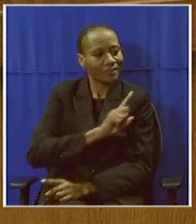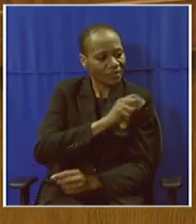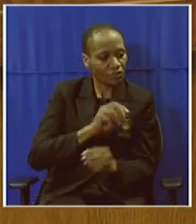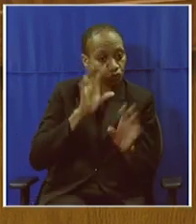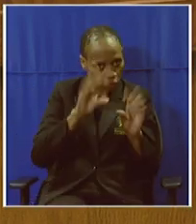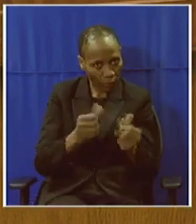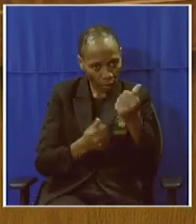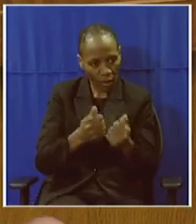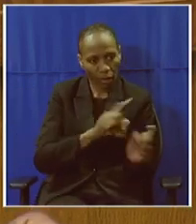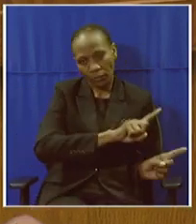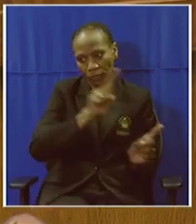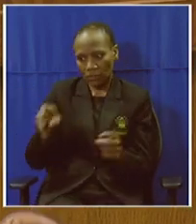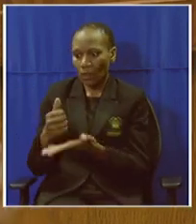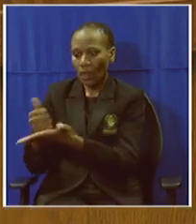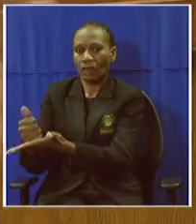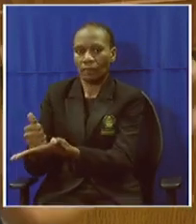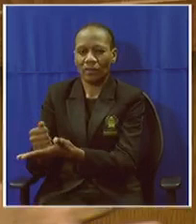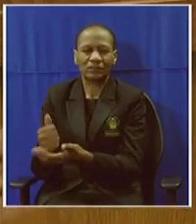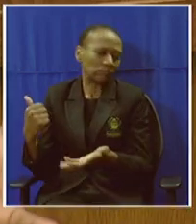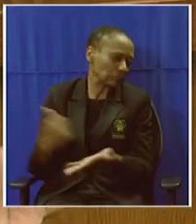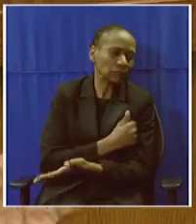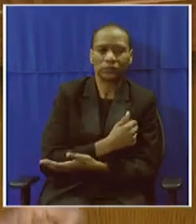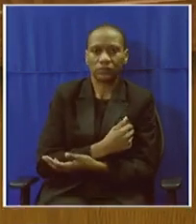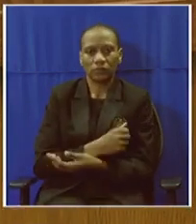assisting. And unfortunately, she died.